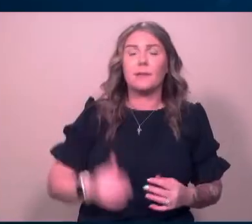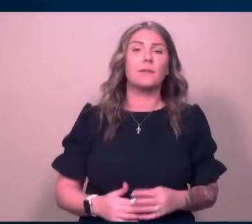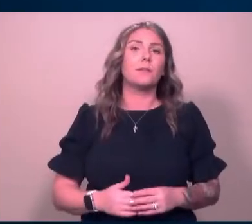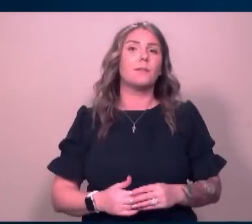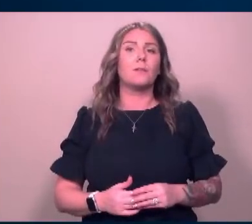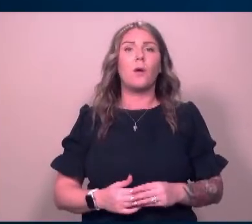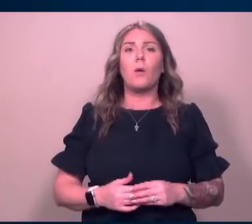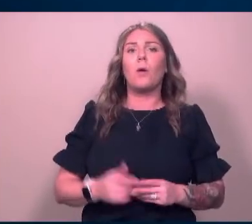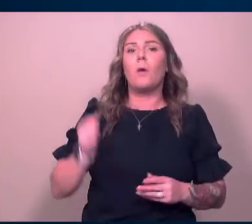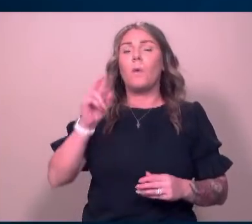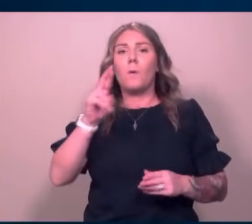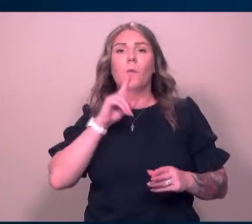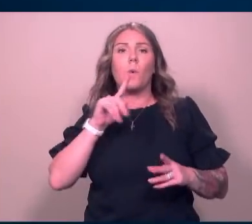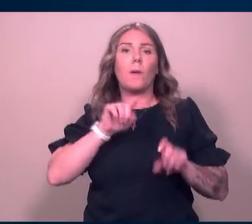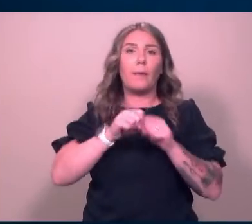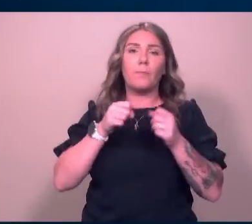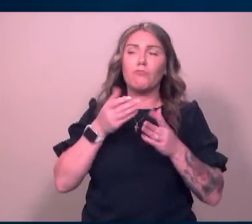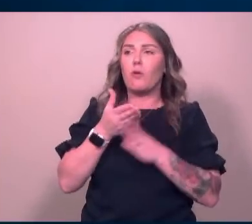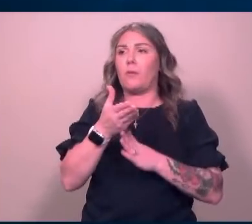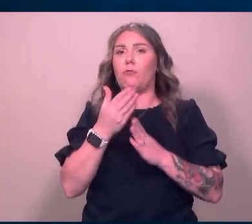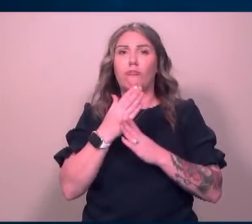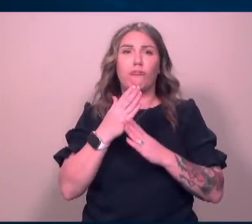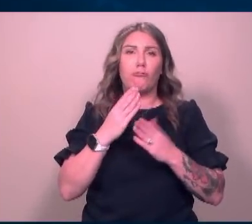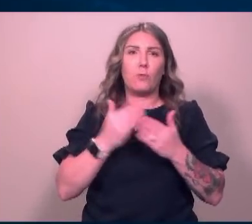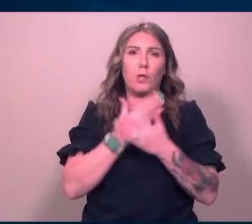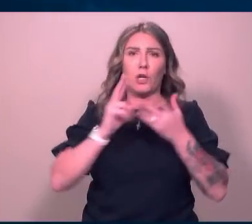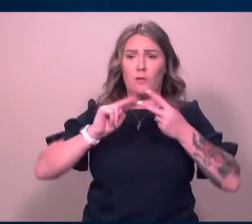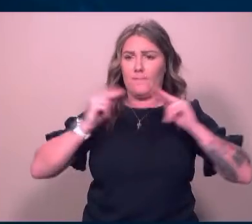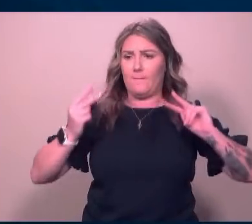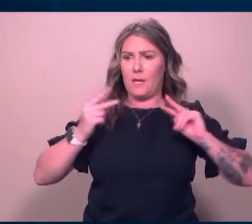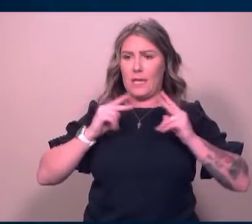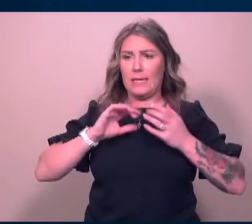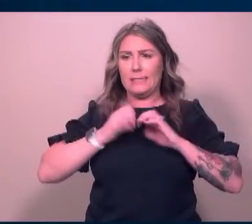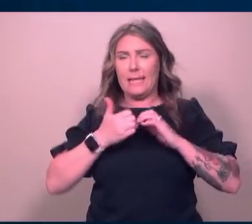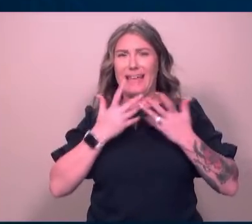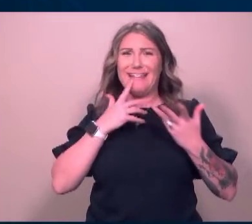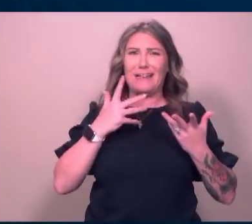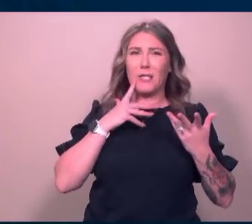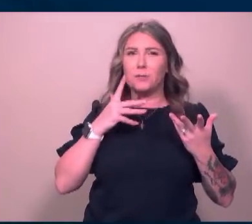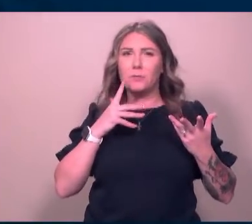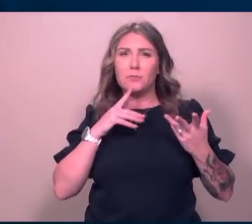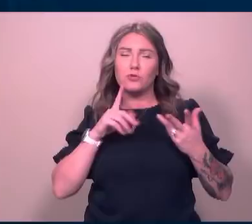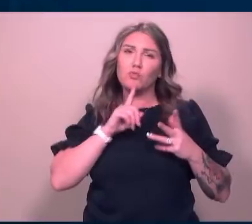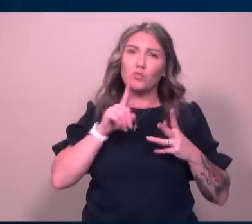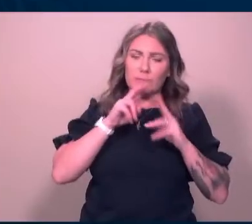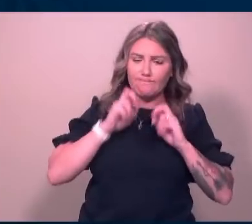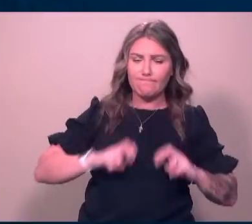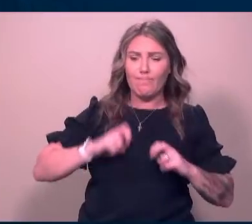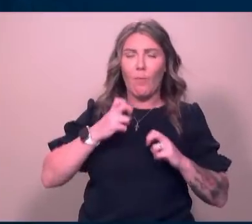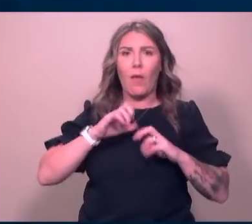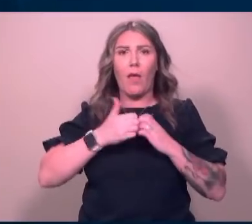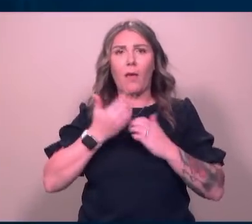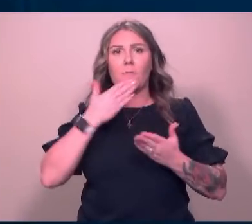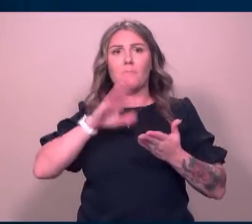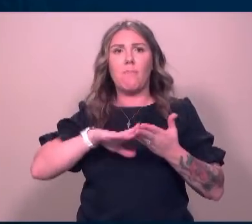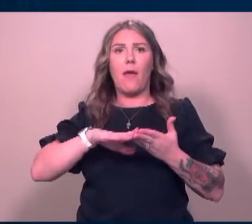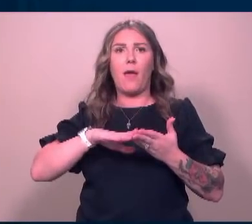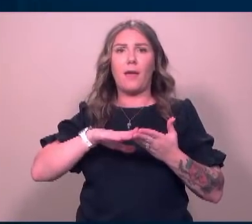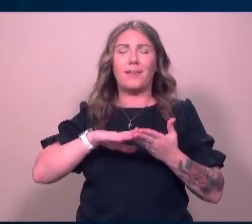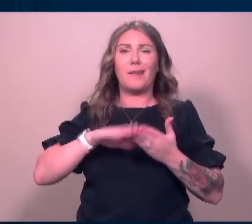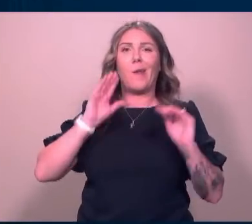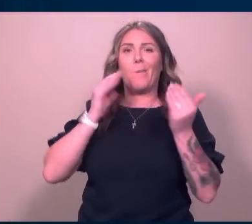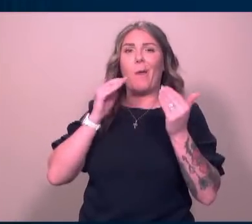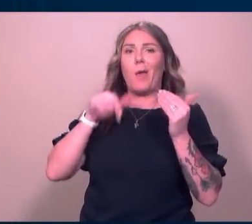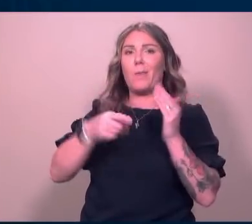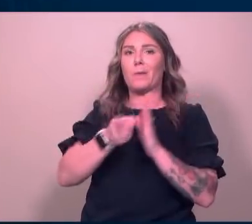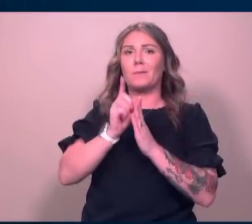breakthrough cases with these new variants. Just kind of quantify for the people, just how bad is it compared to this point last year when we